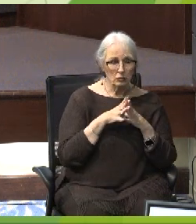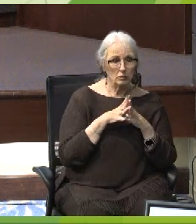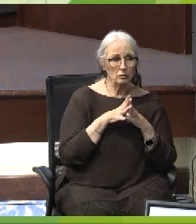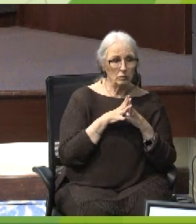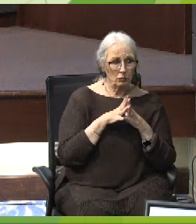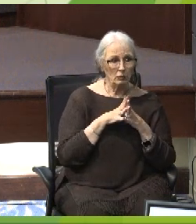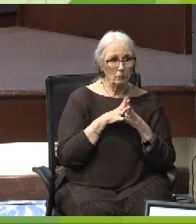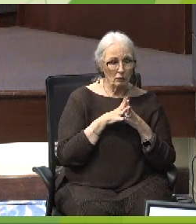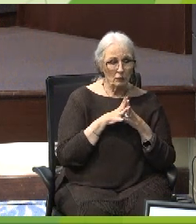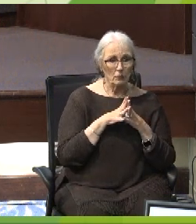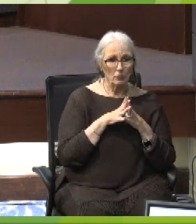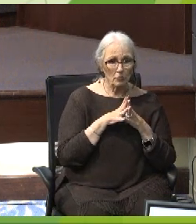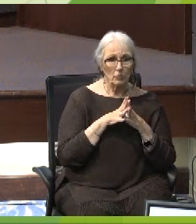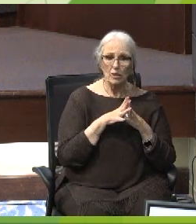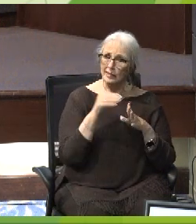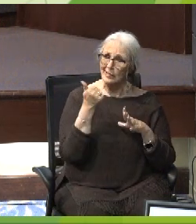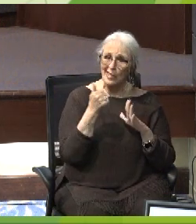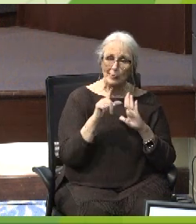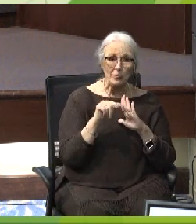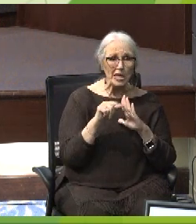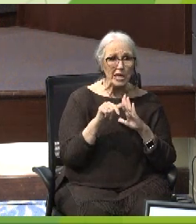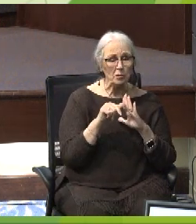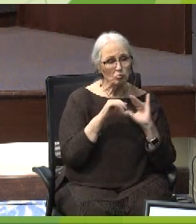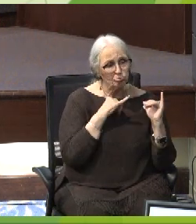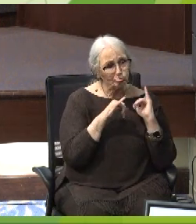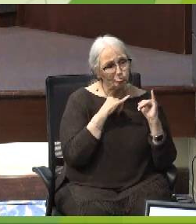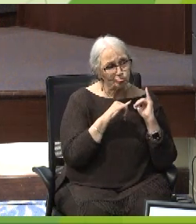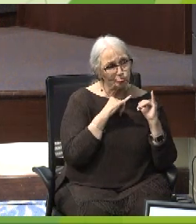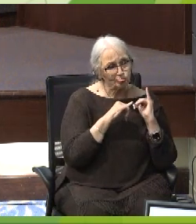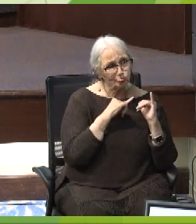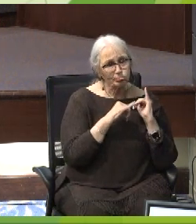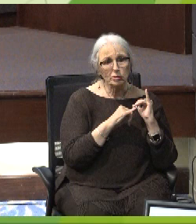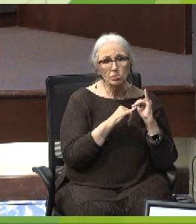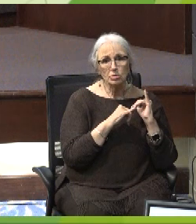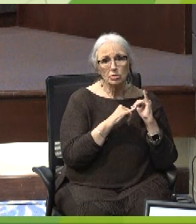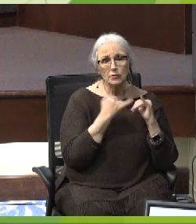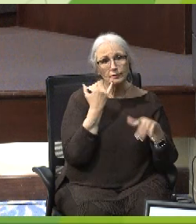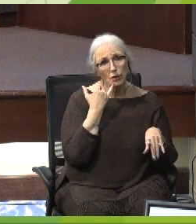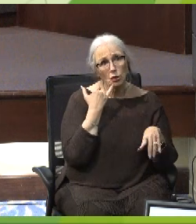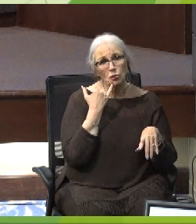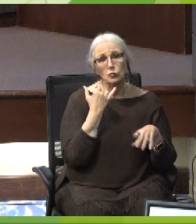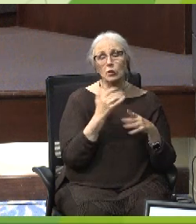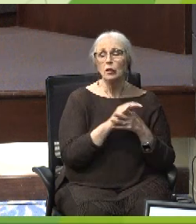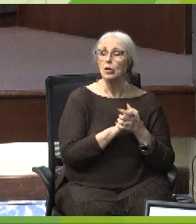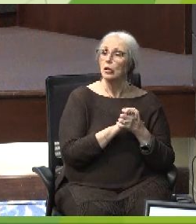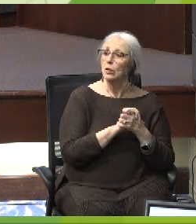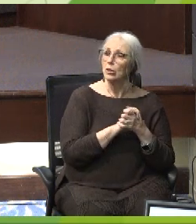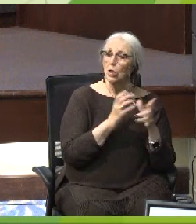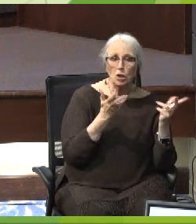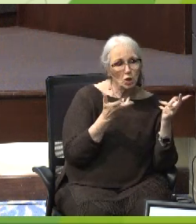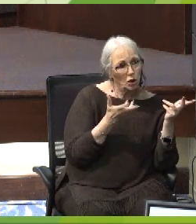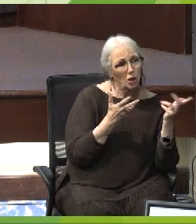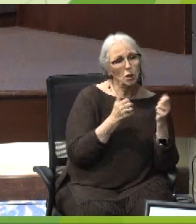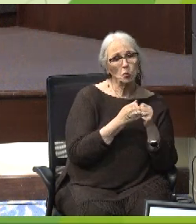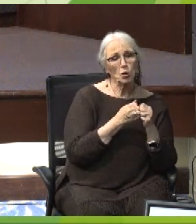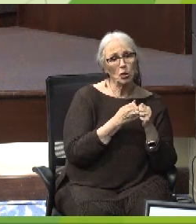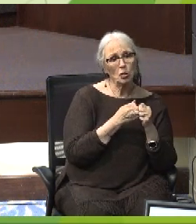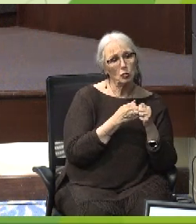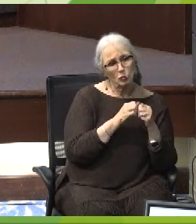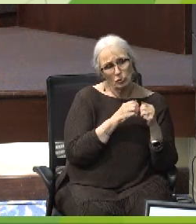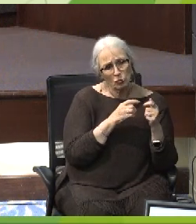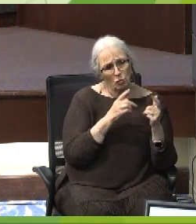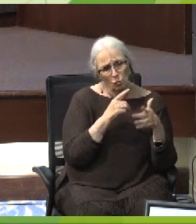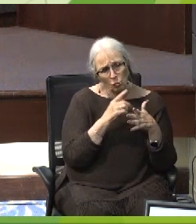it's a 10-minute basically interview that just talks with them about what created their